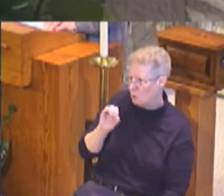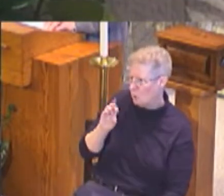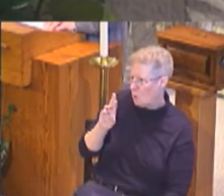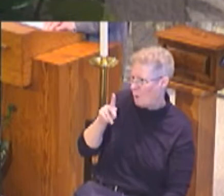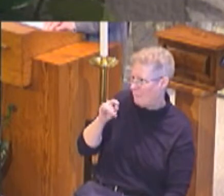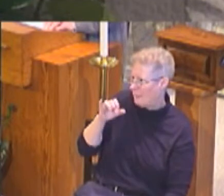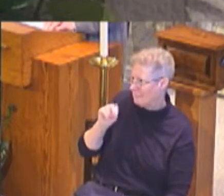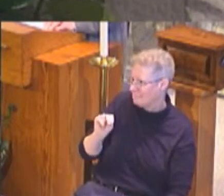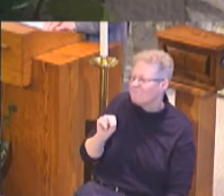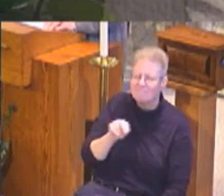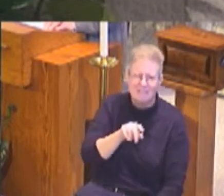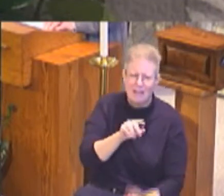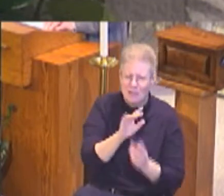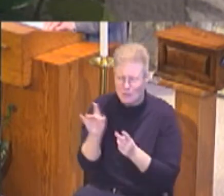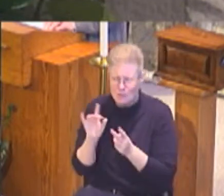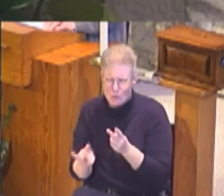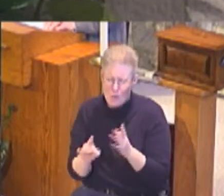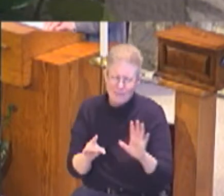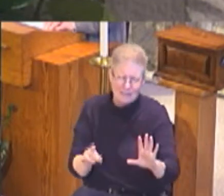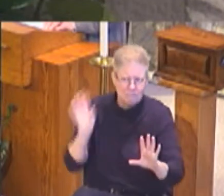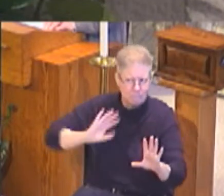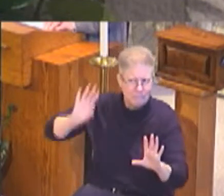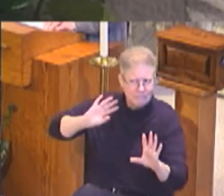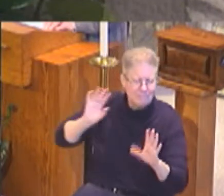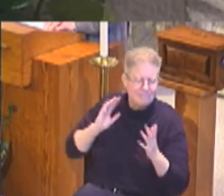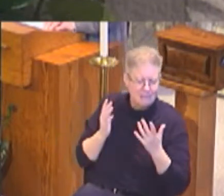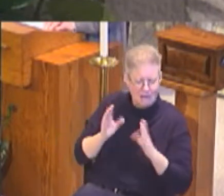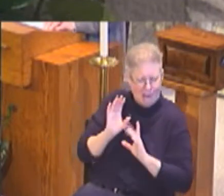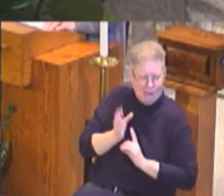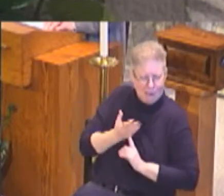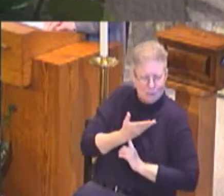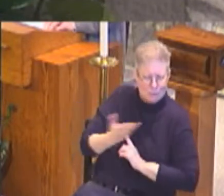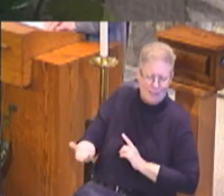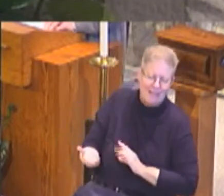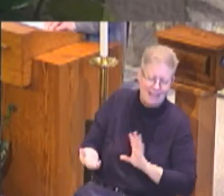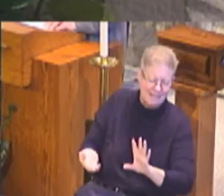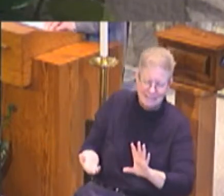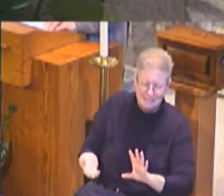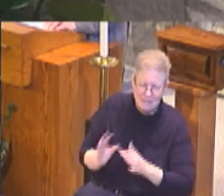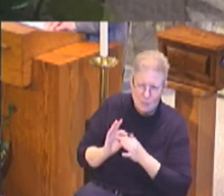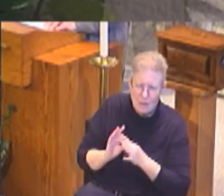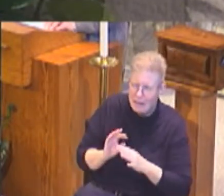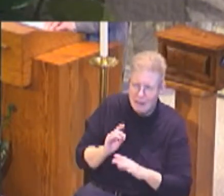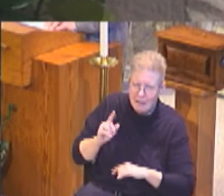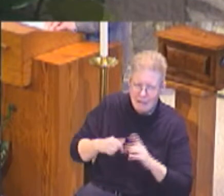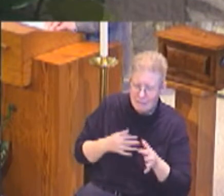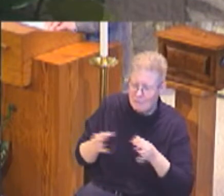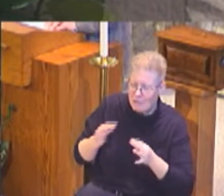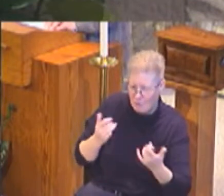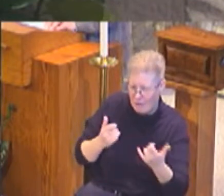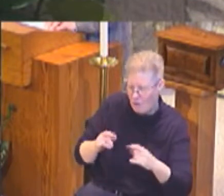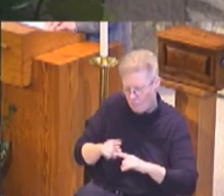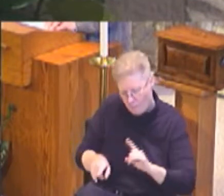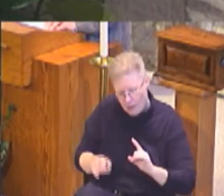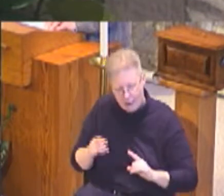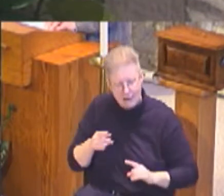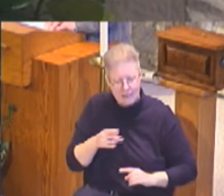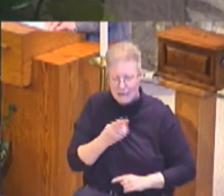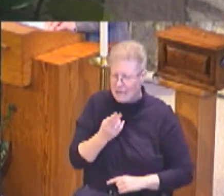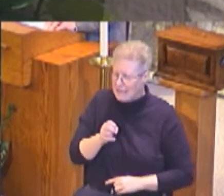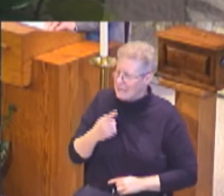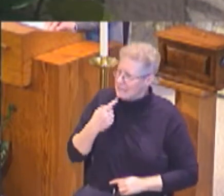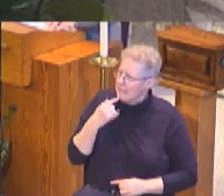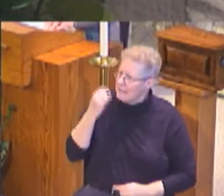that's the reason for those, for talking about scorpions and serpents. And he says, "If you then,